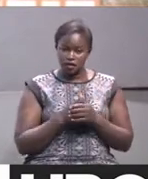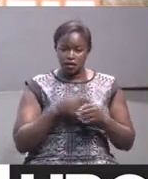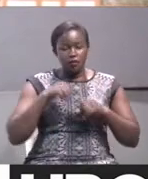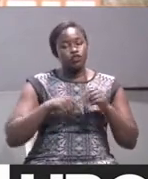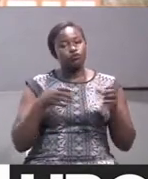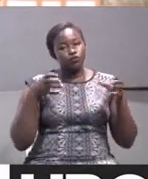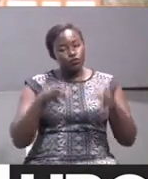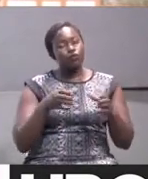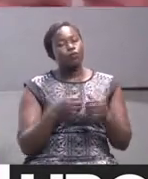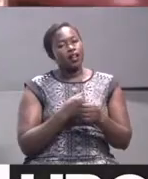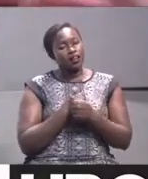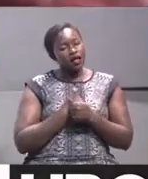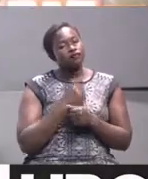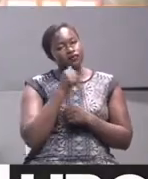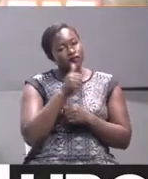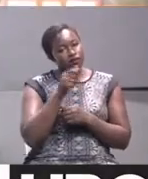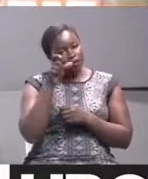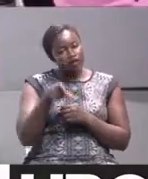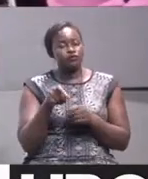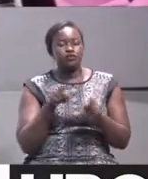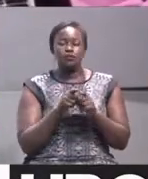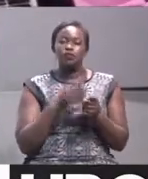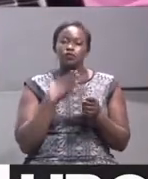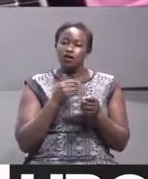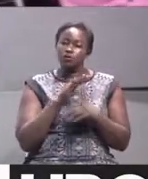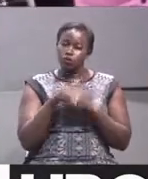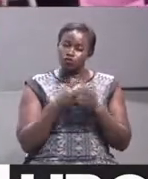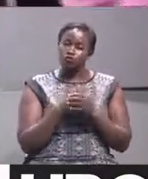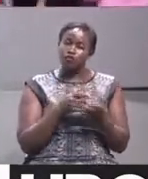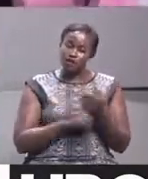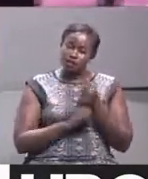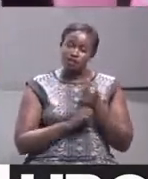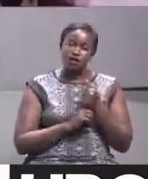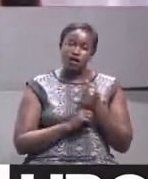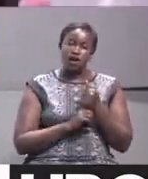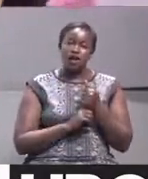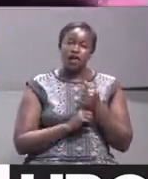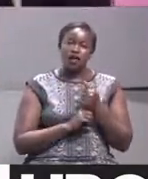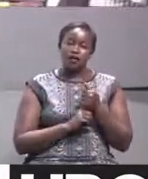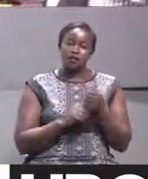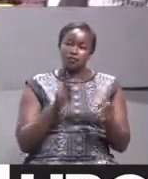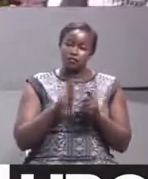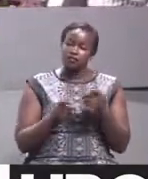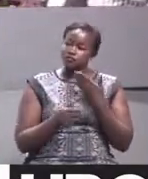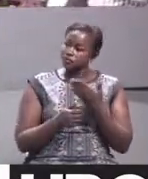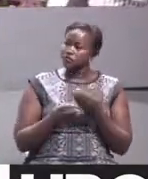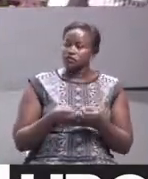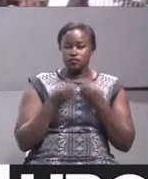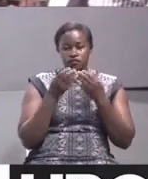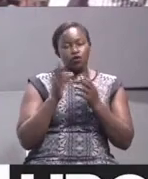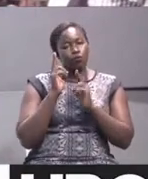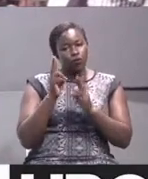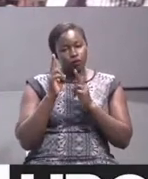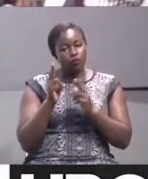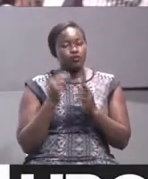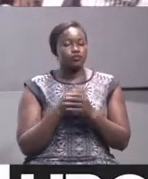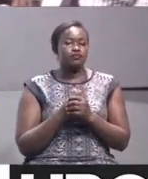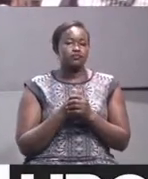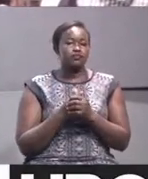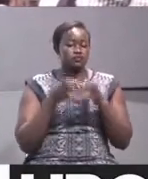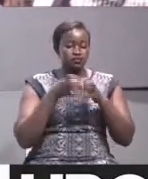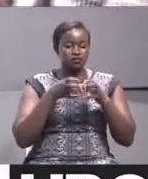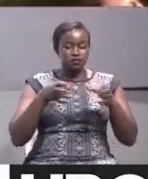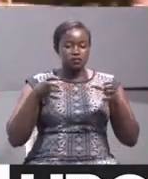everybody. And it would benefit. Beneficiaries express hope of increased production. I've been struggling with